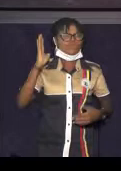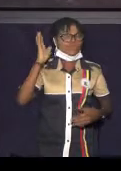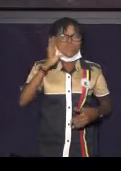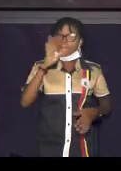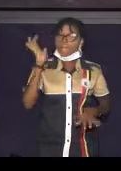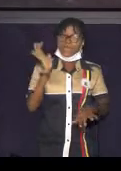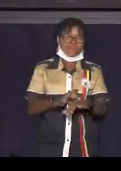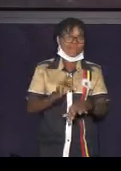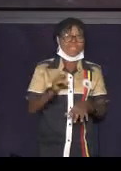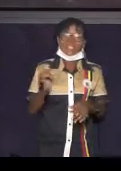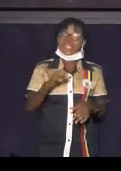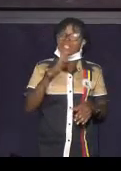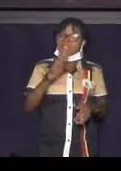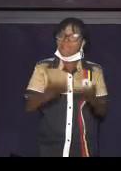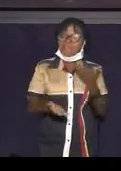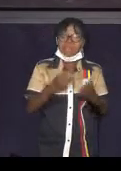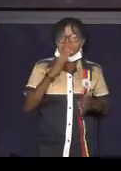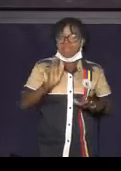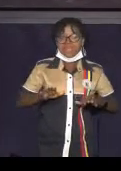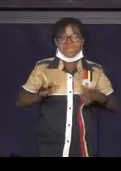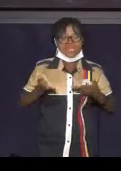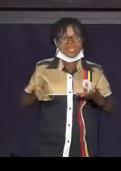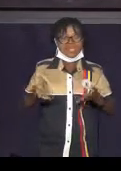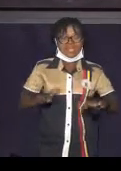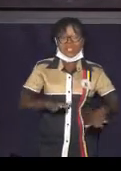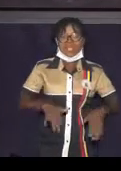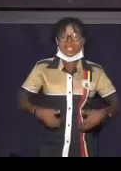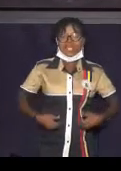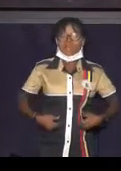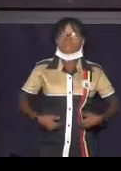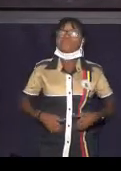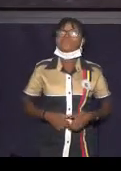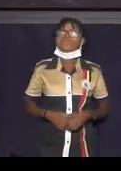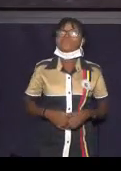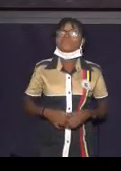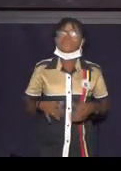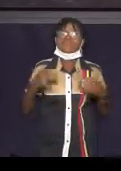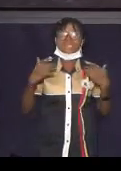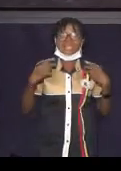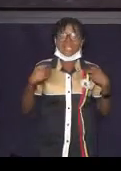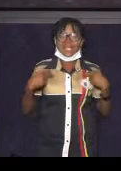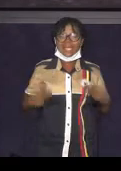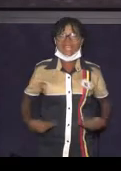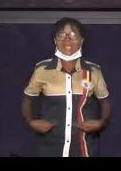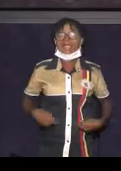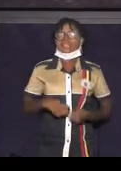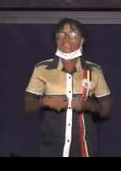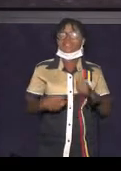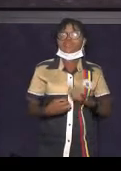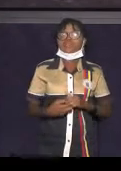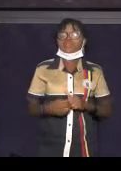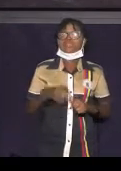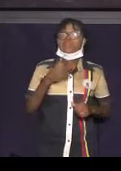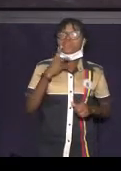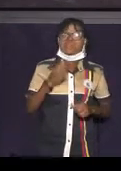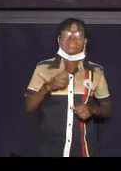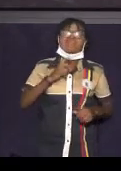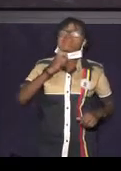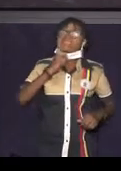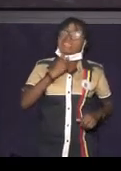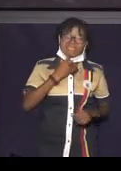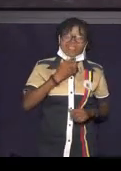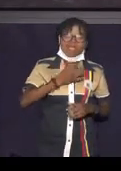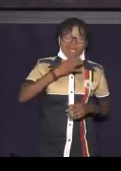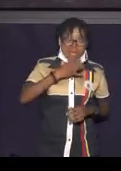to die young. So damage to lungs and vital organs. Next one is health problems like chronic cough,